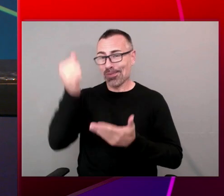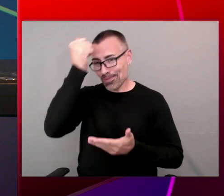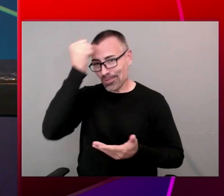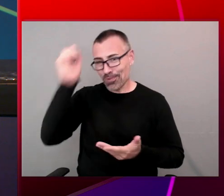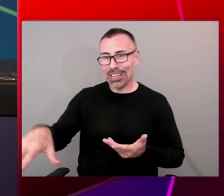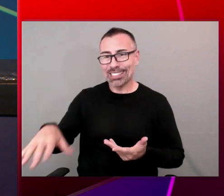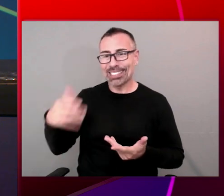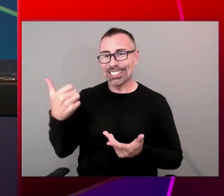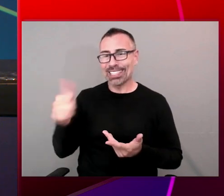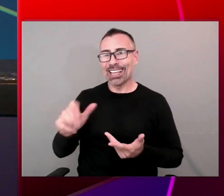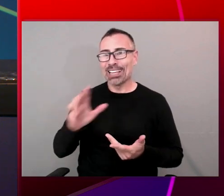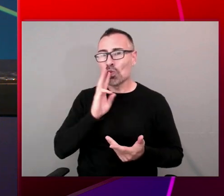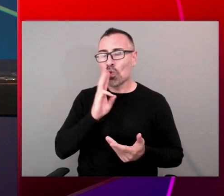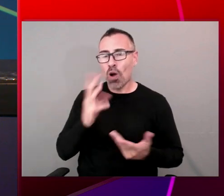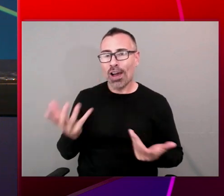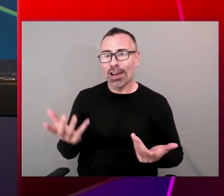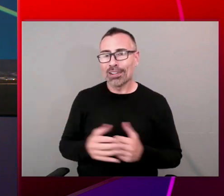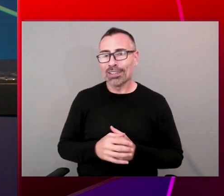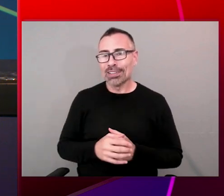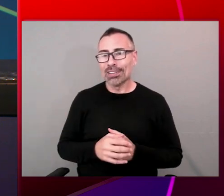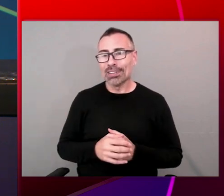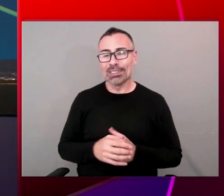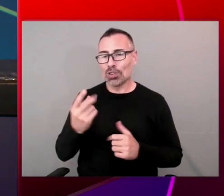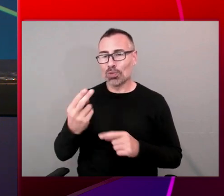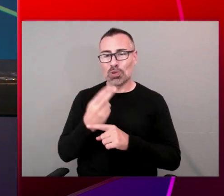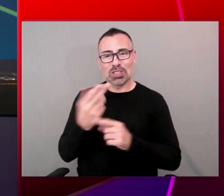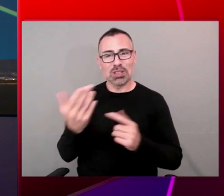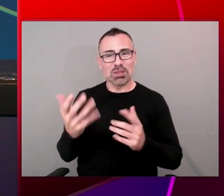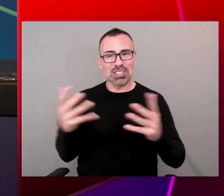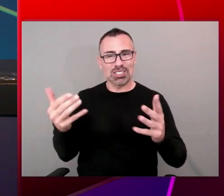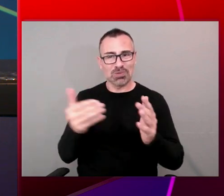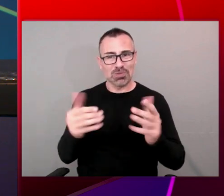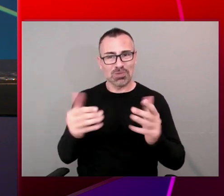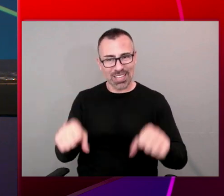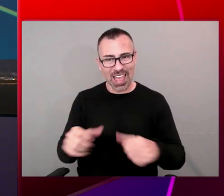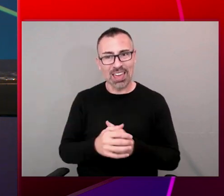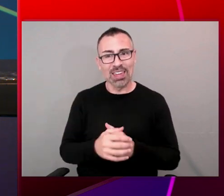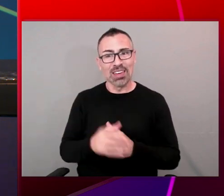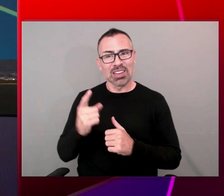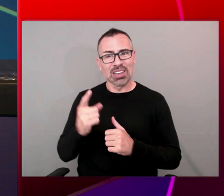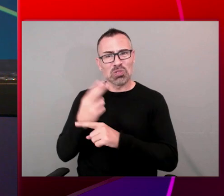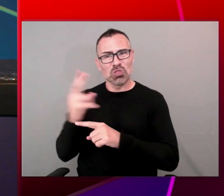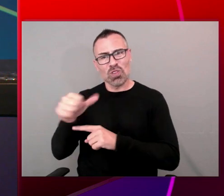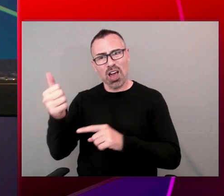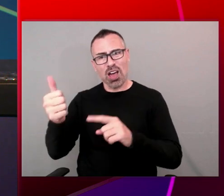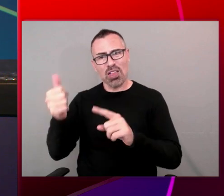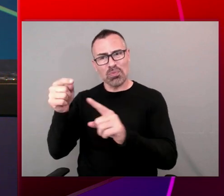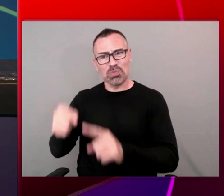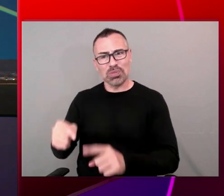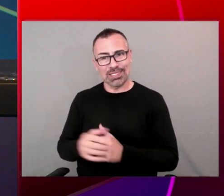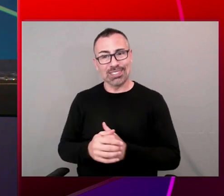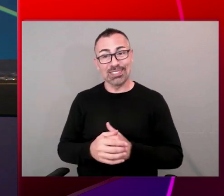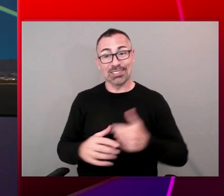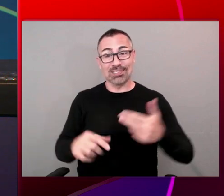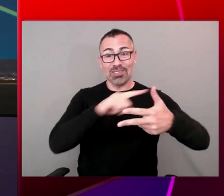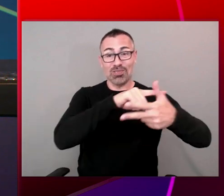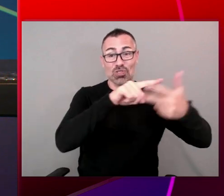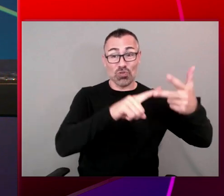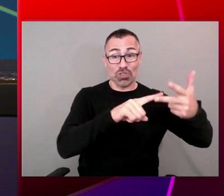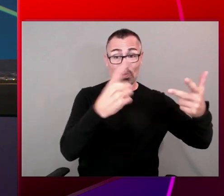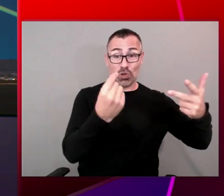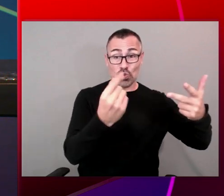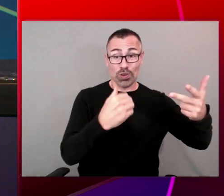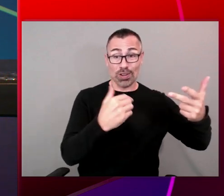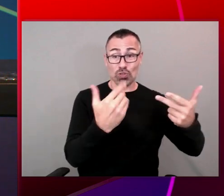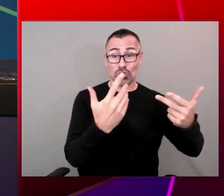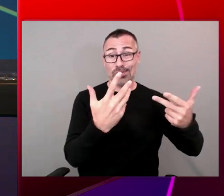another purpose without any further treatment. So that's what we're doing to minimize our impact. And then the last piece, which you were asking about, Jillian,